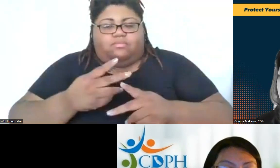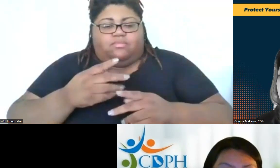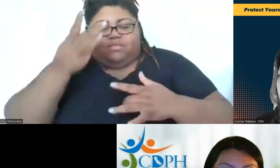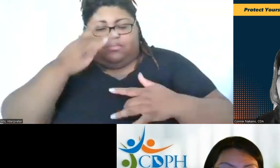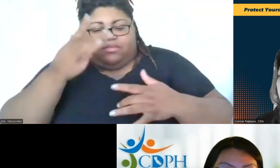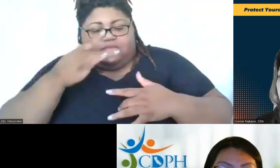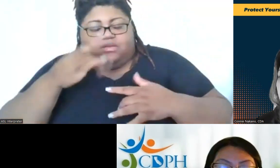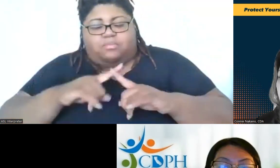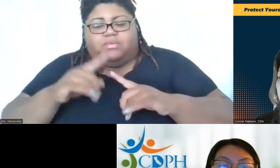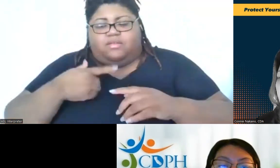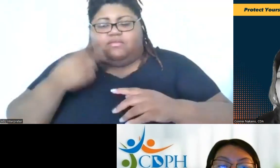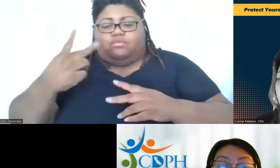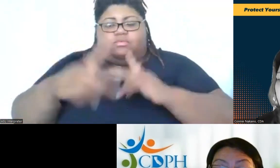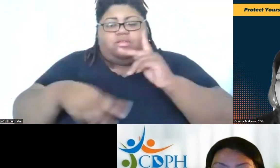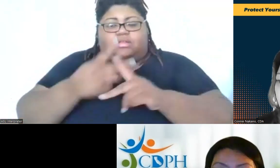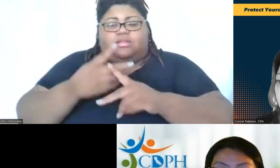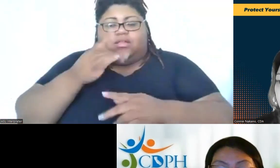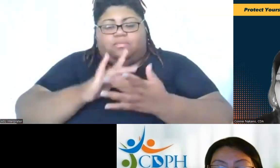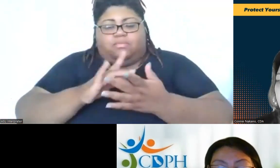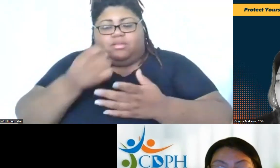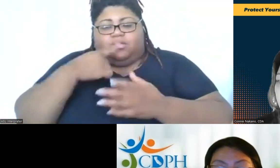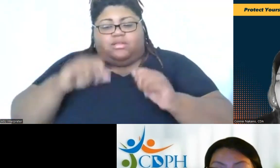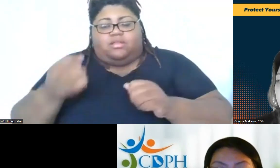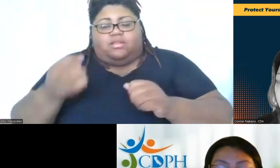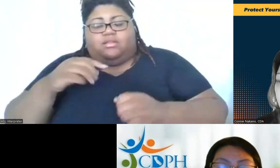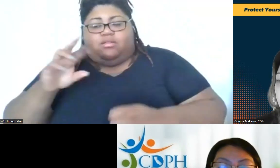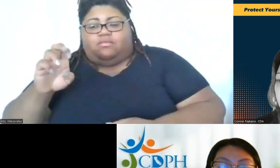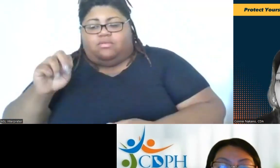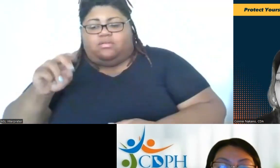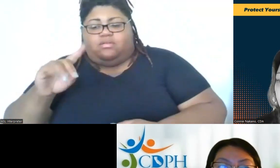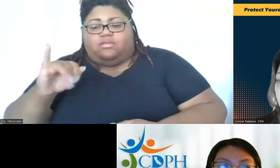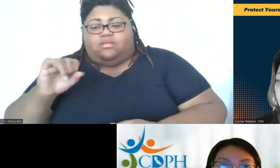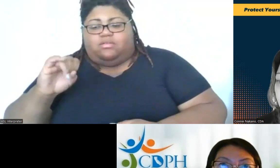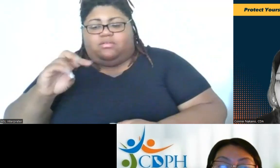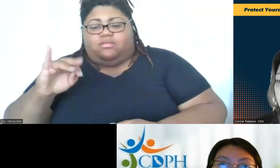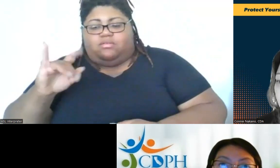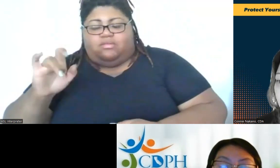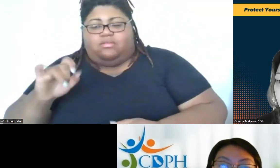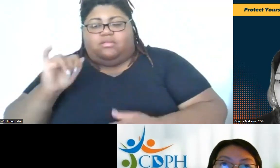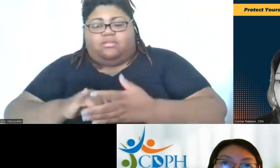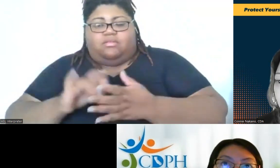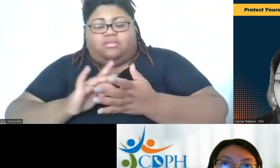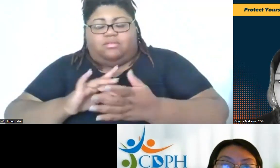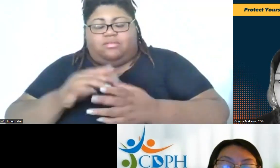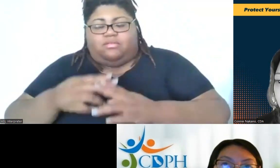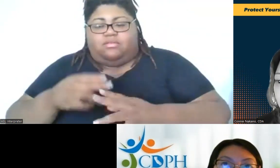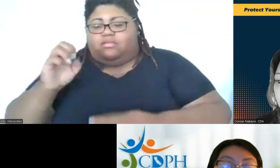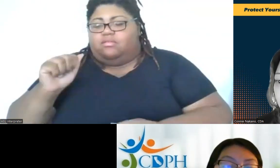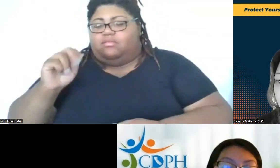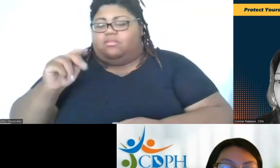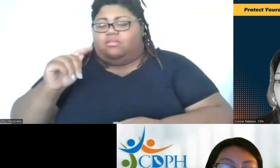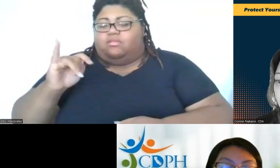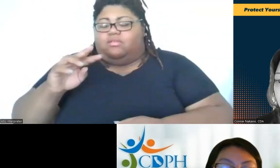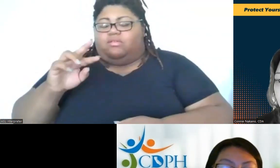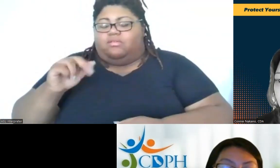again, there's two pill options. Remdesivir is also an antiviral, which is sort of the